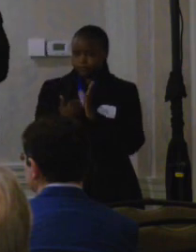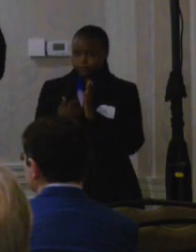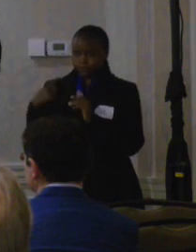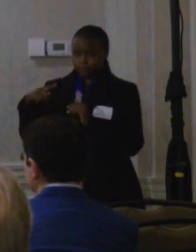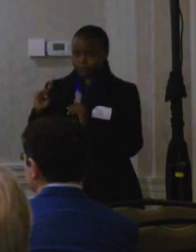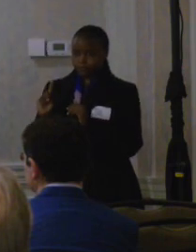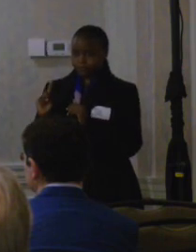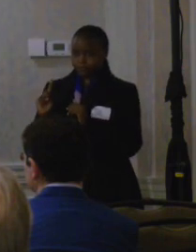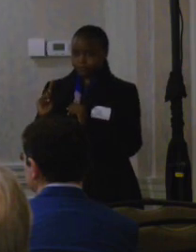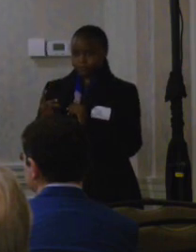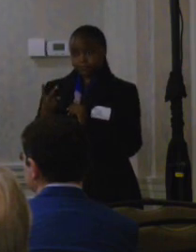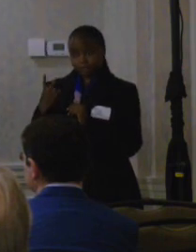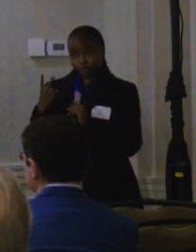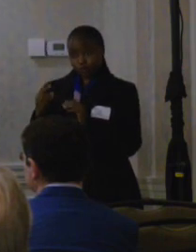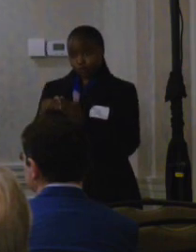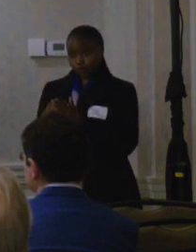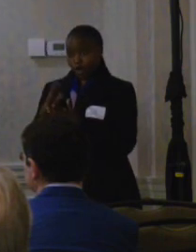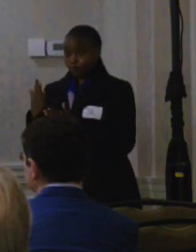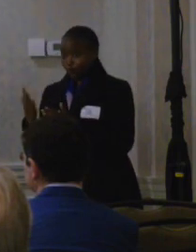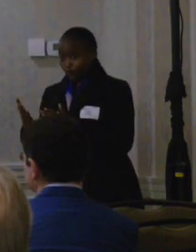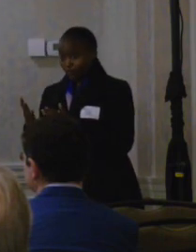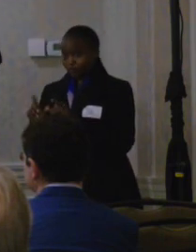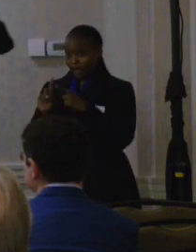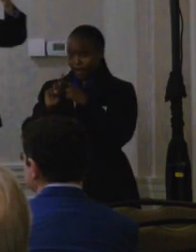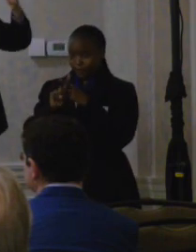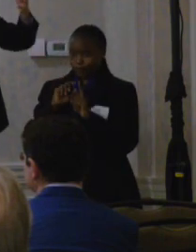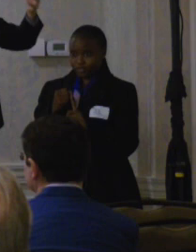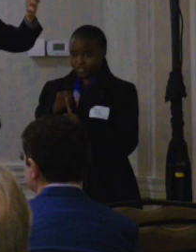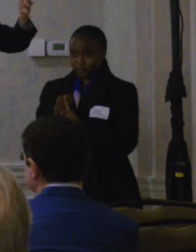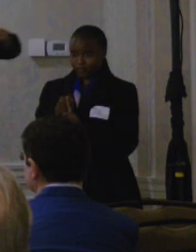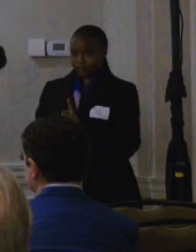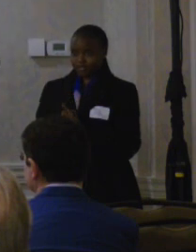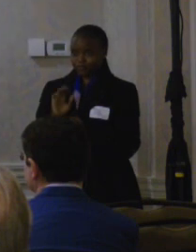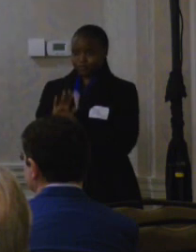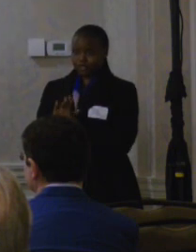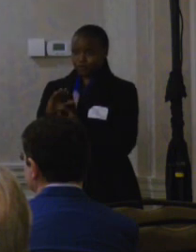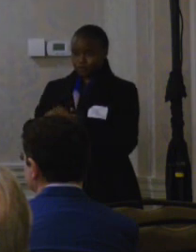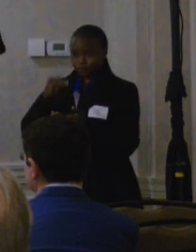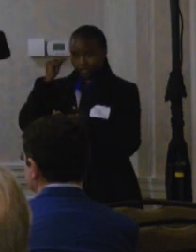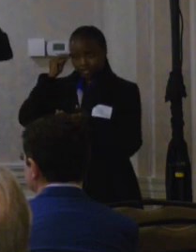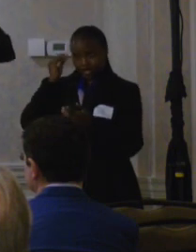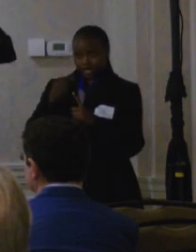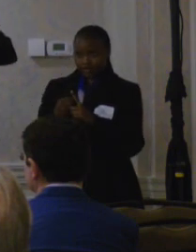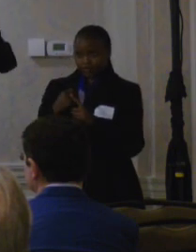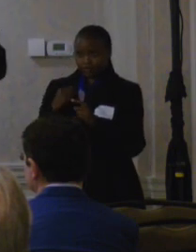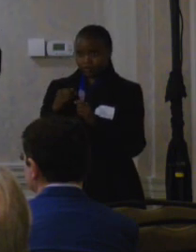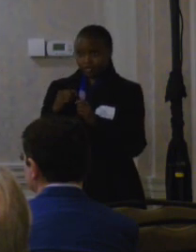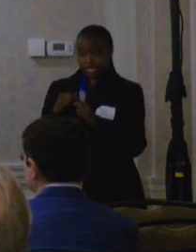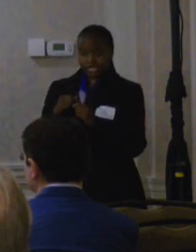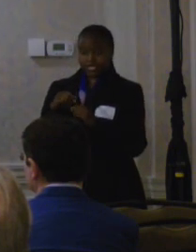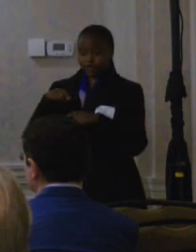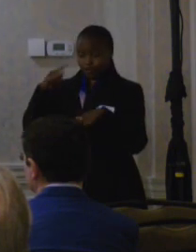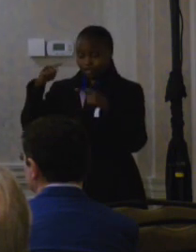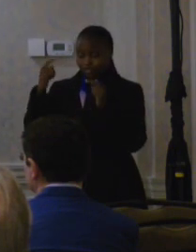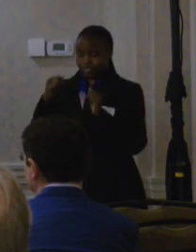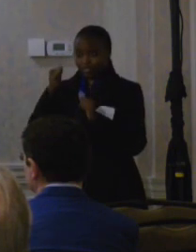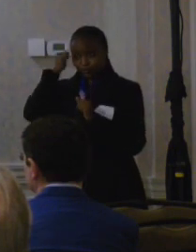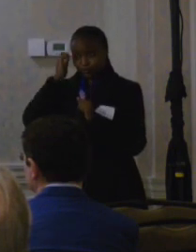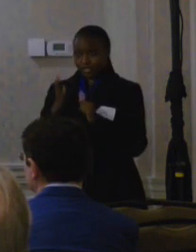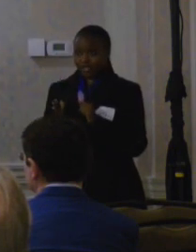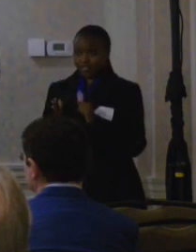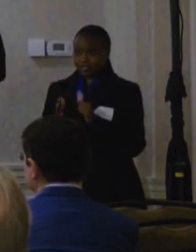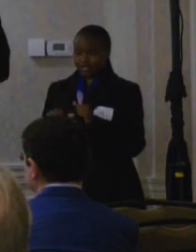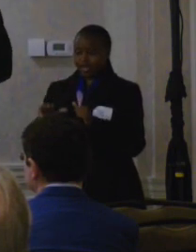right? And only 2 of them had positive impacts. So there's only so much we can learn from like, hey, here were 2 successful studies.